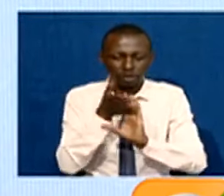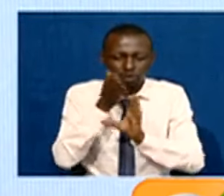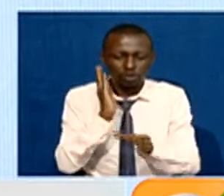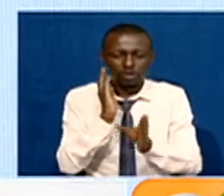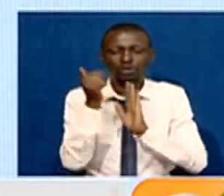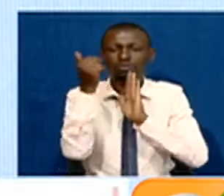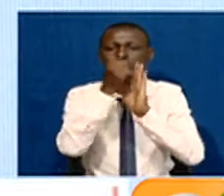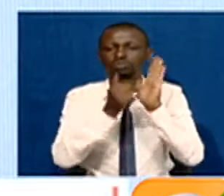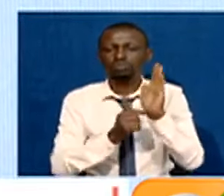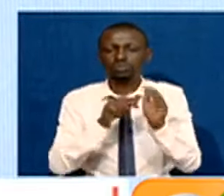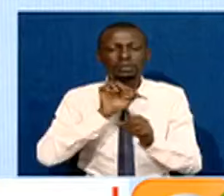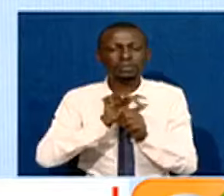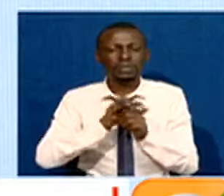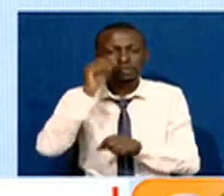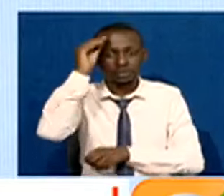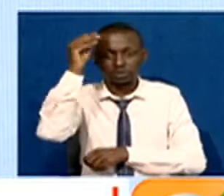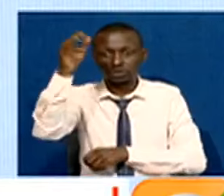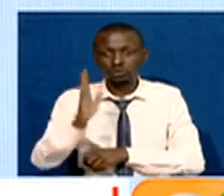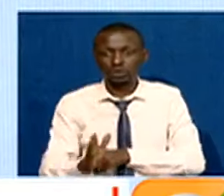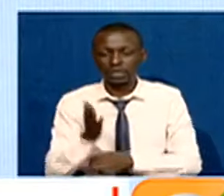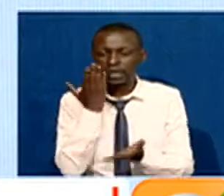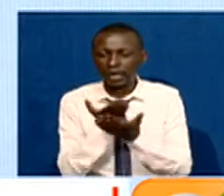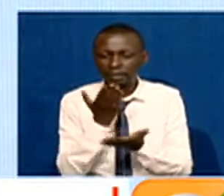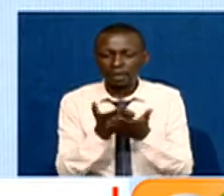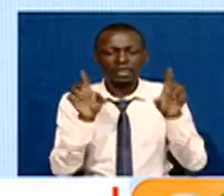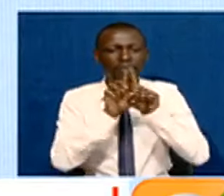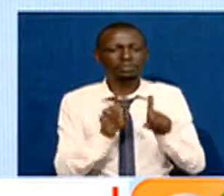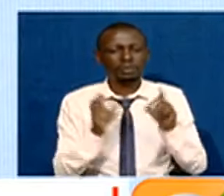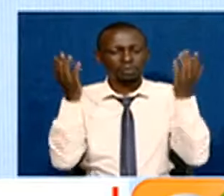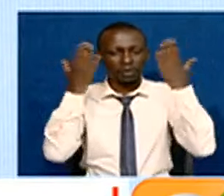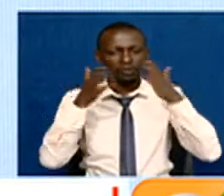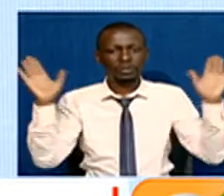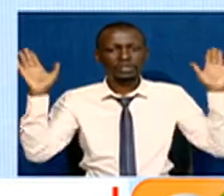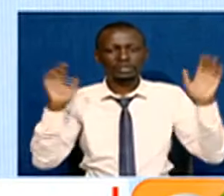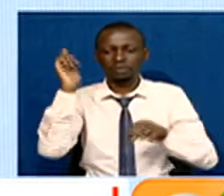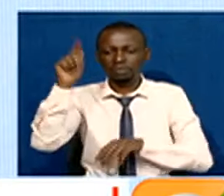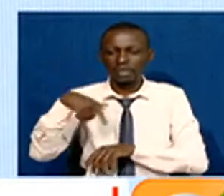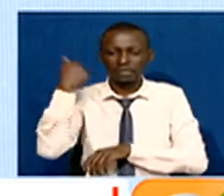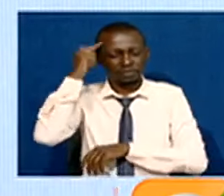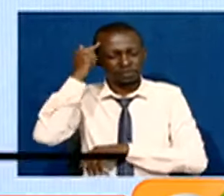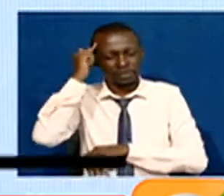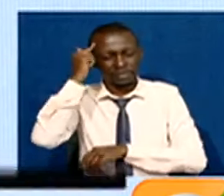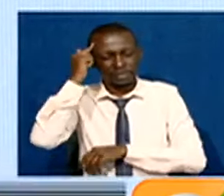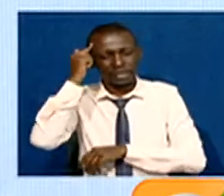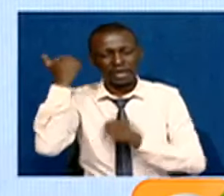a lot of students apply for that. I think it has the highest. We have, I think,